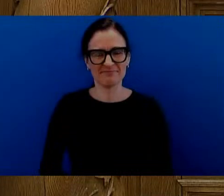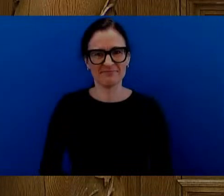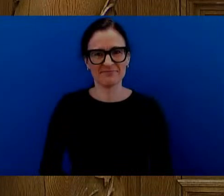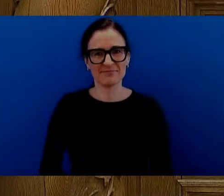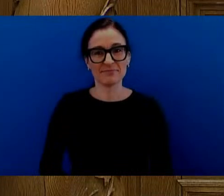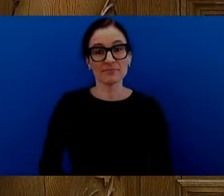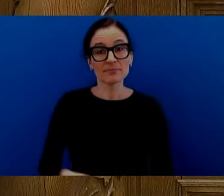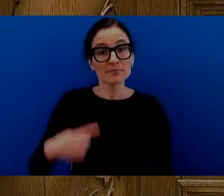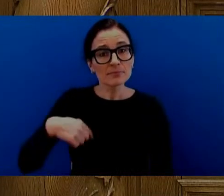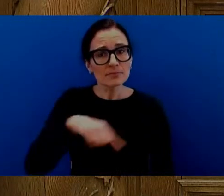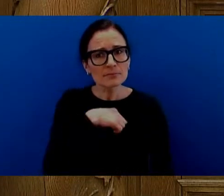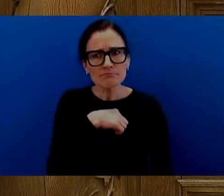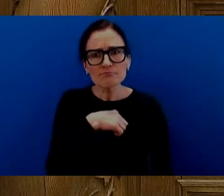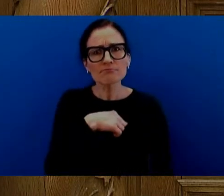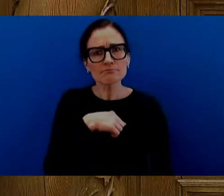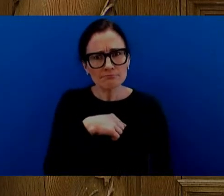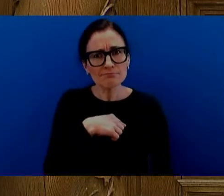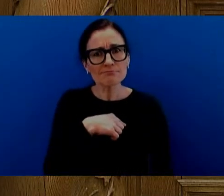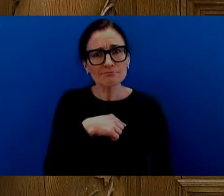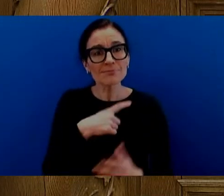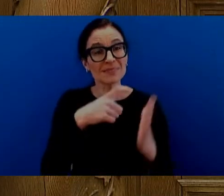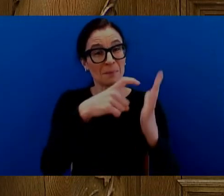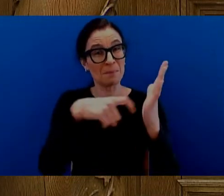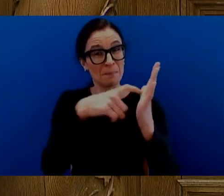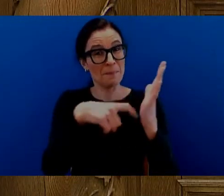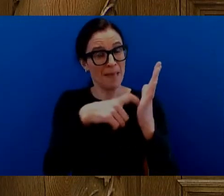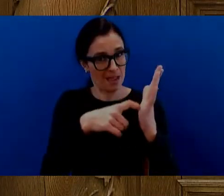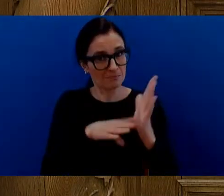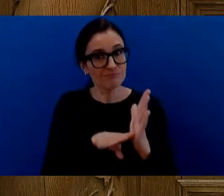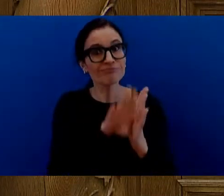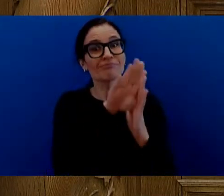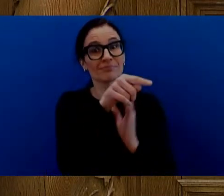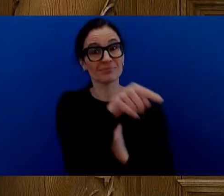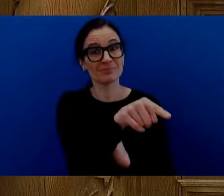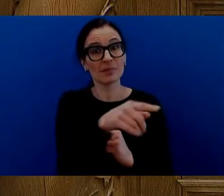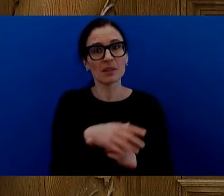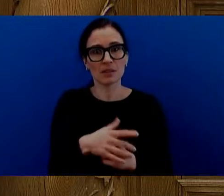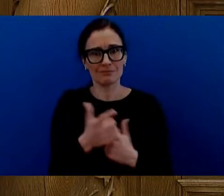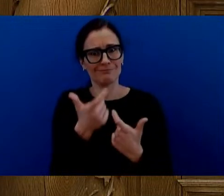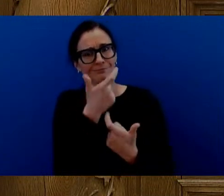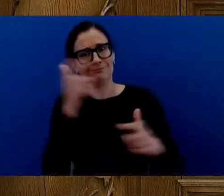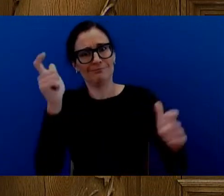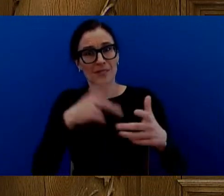major project review timelines have been reduced by more than 35%.